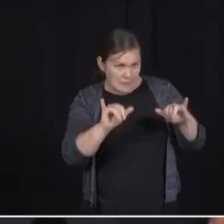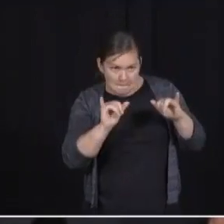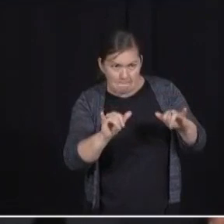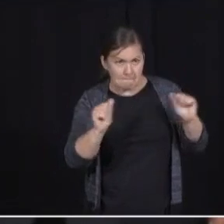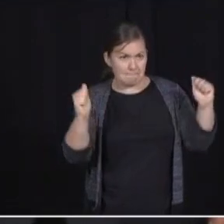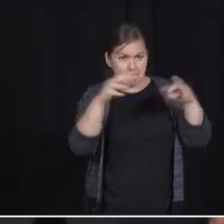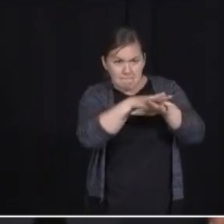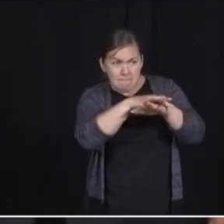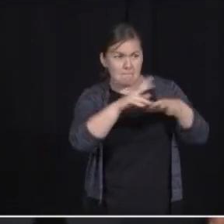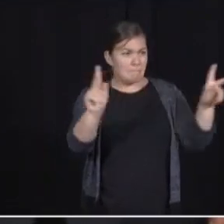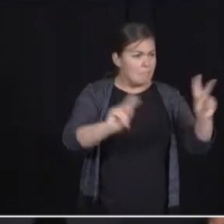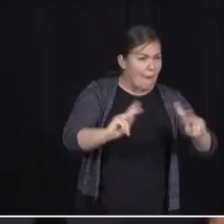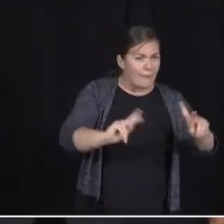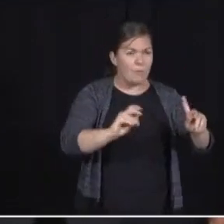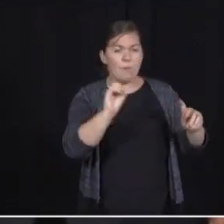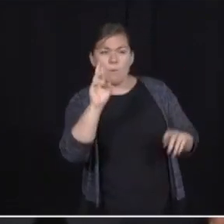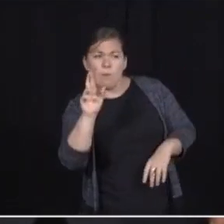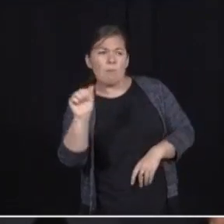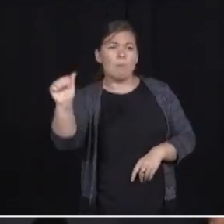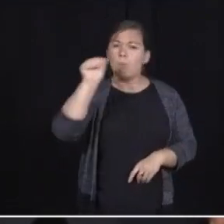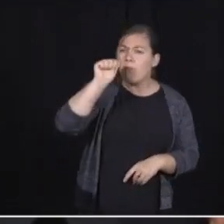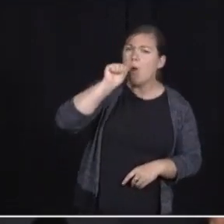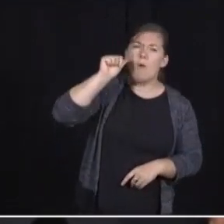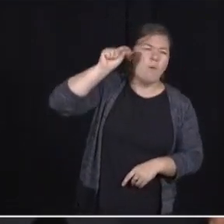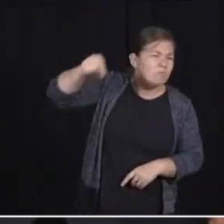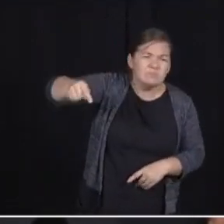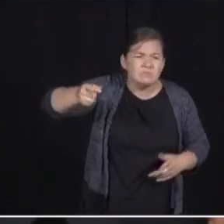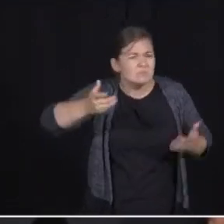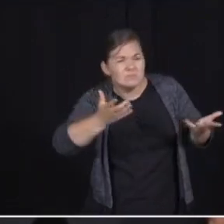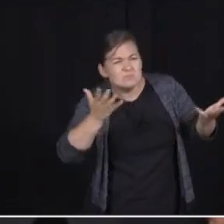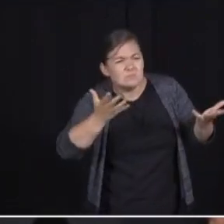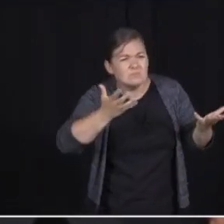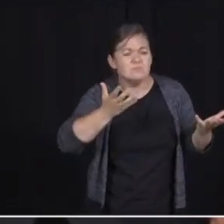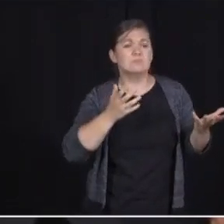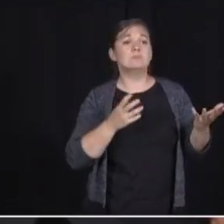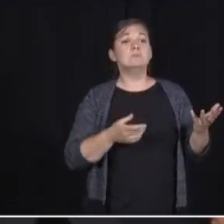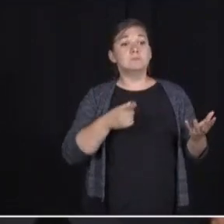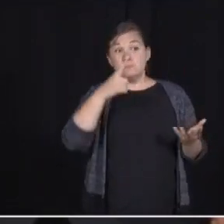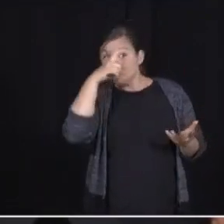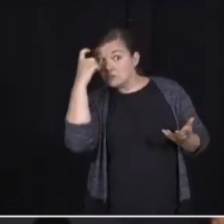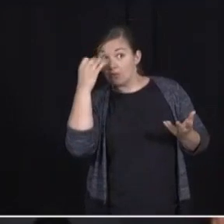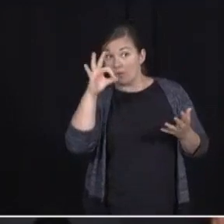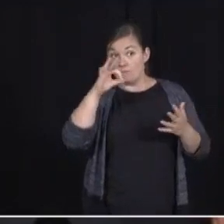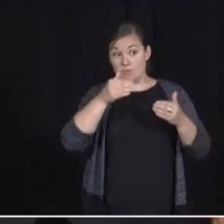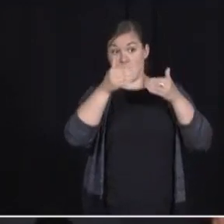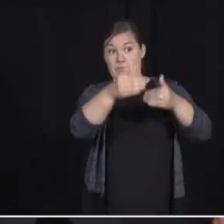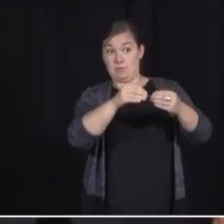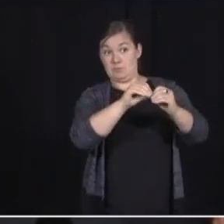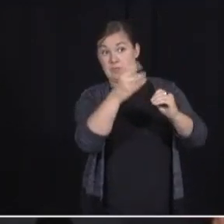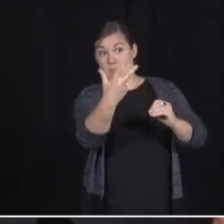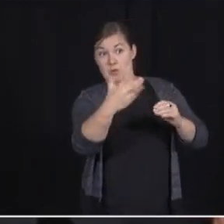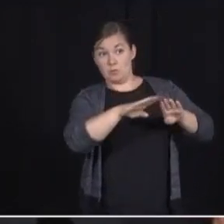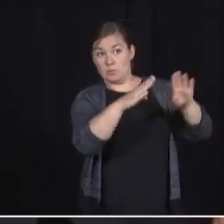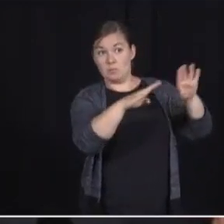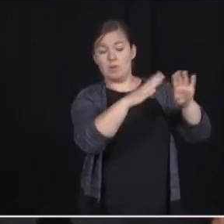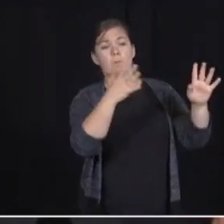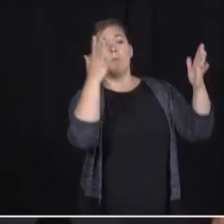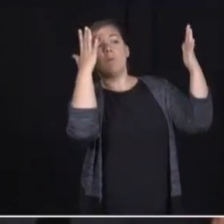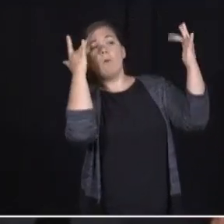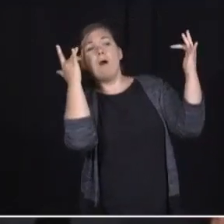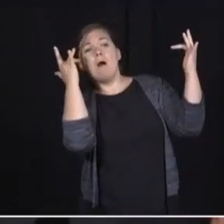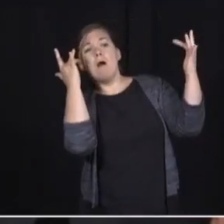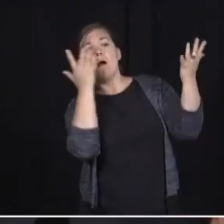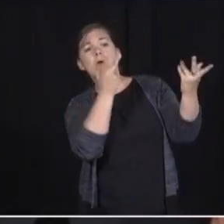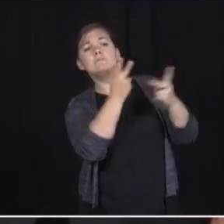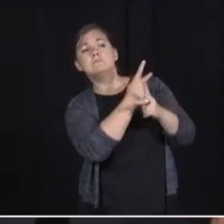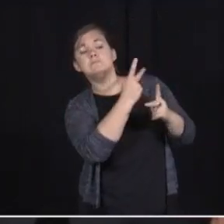bars? Is it any impact potentially from opening stage 3? We have to figure out